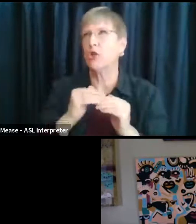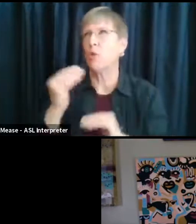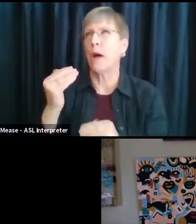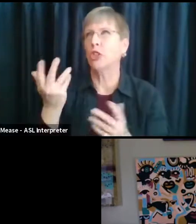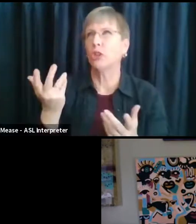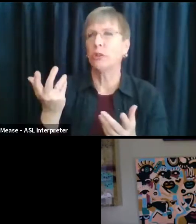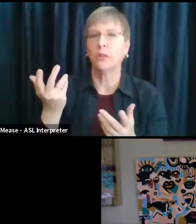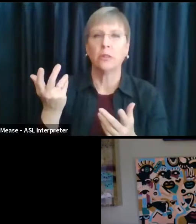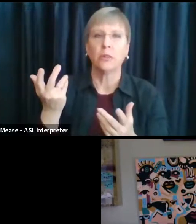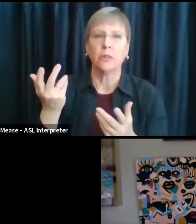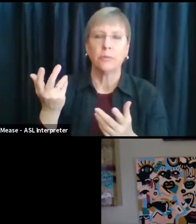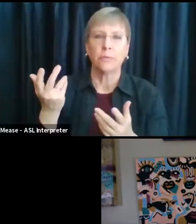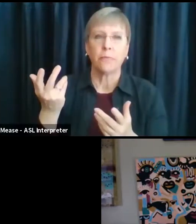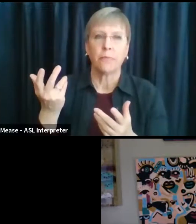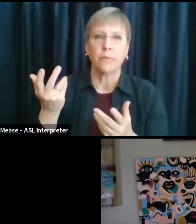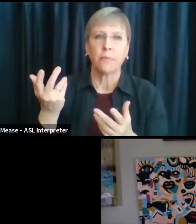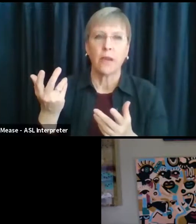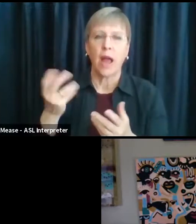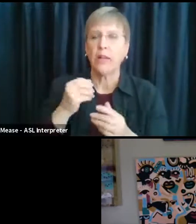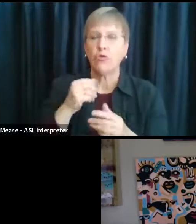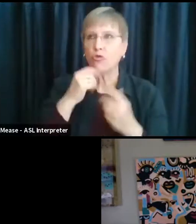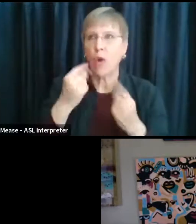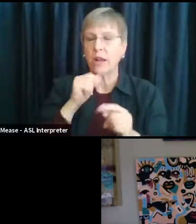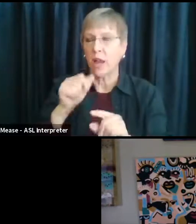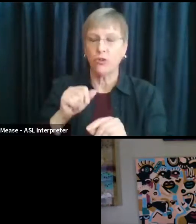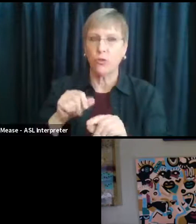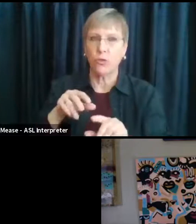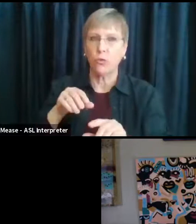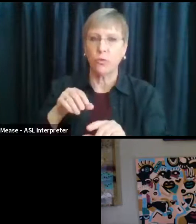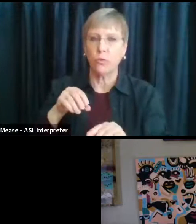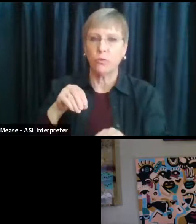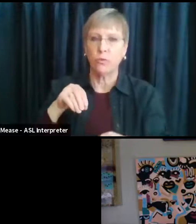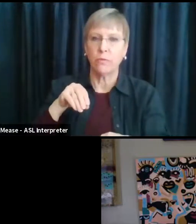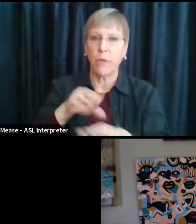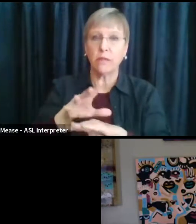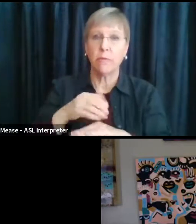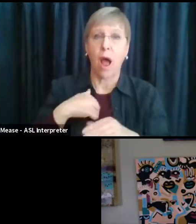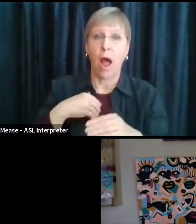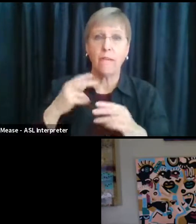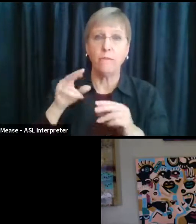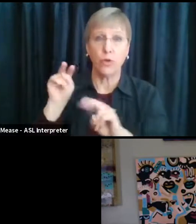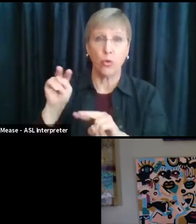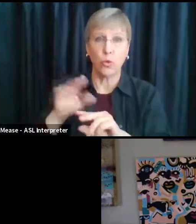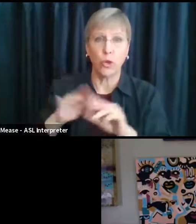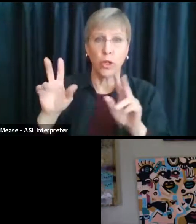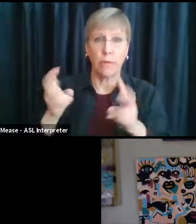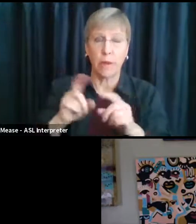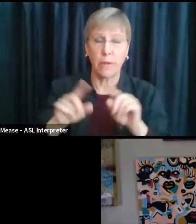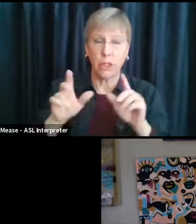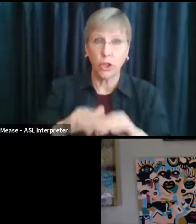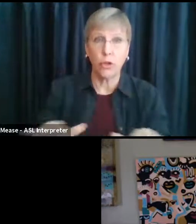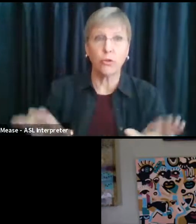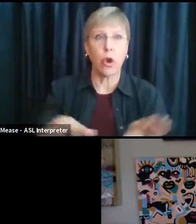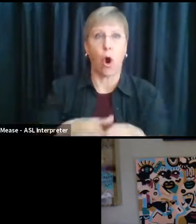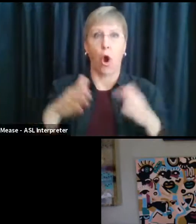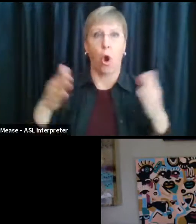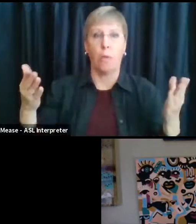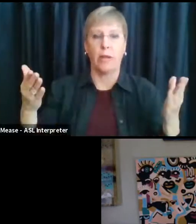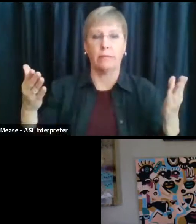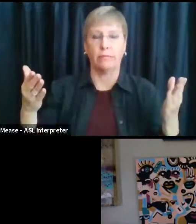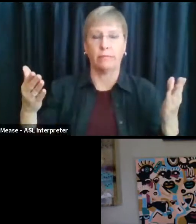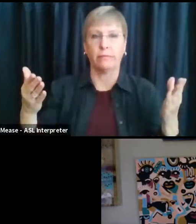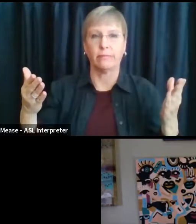want to impose my views upon the subject, but. Well, children are open. I